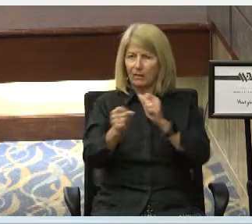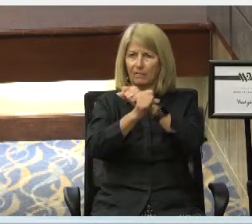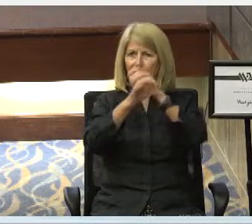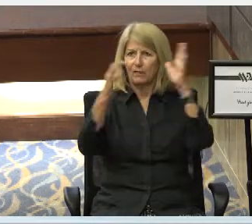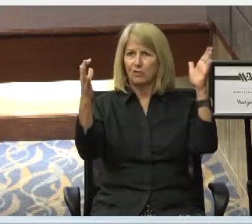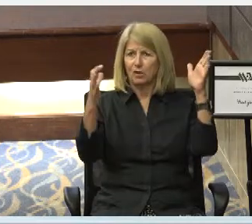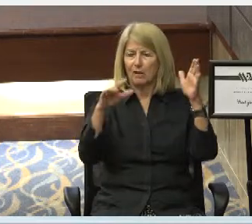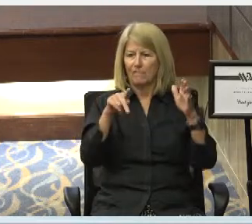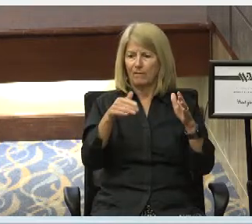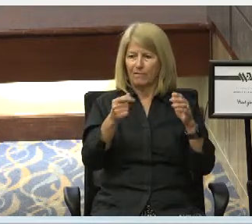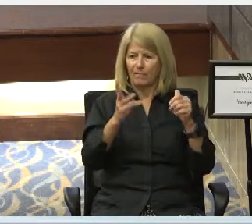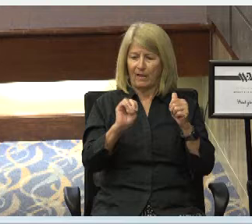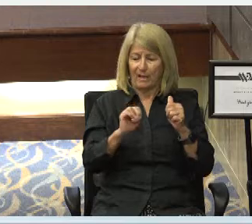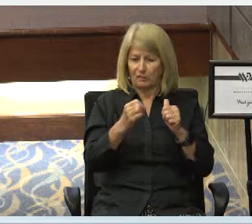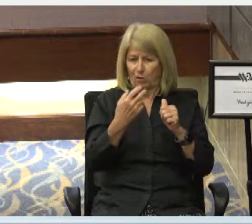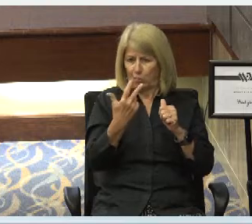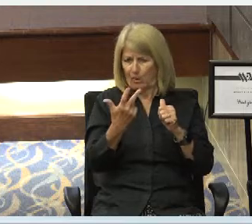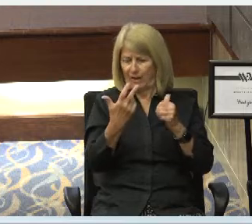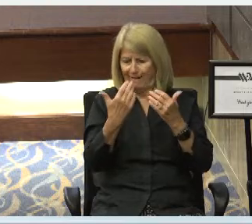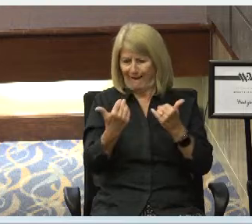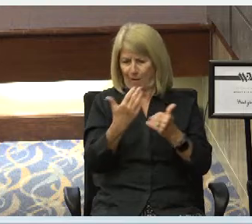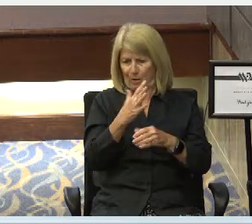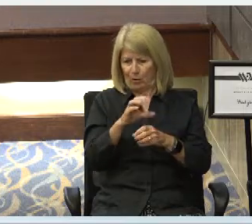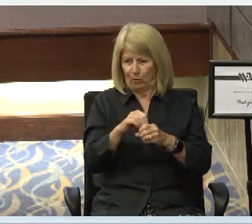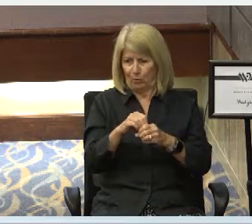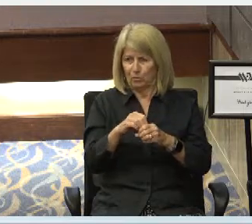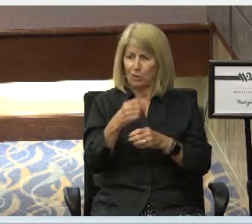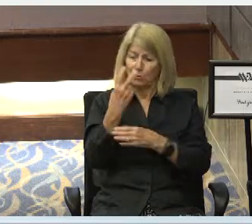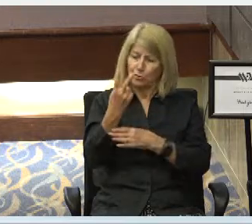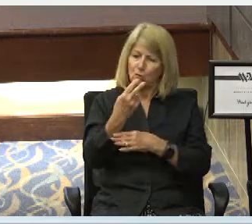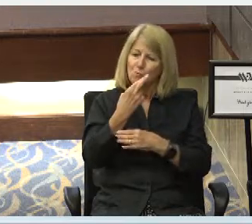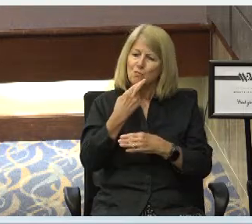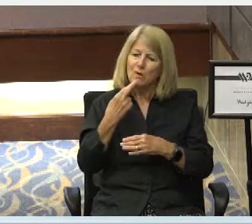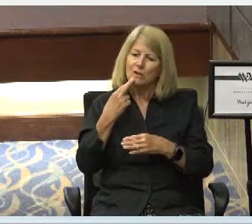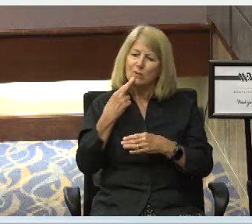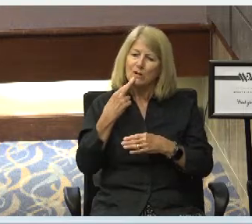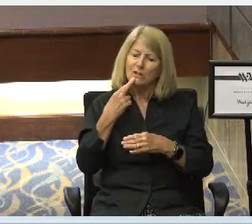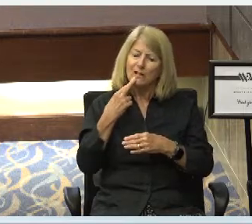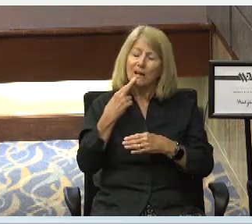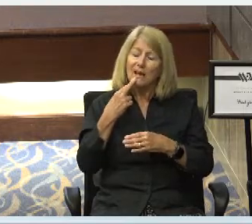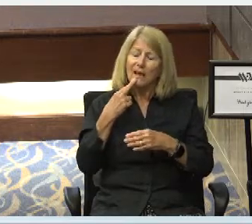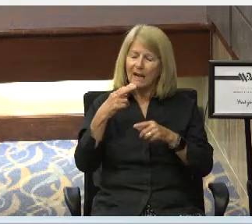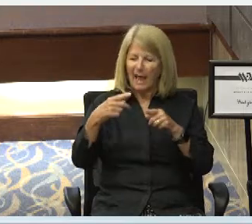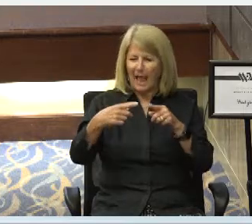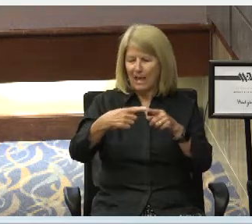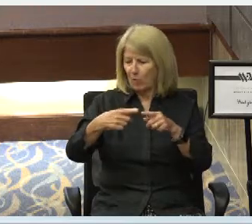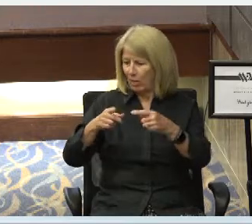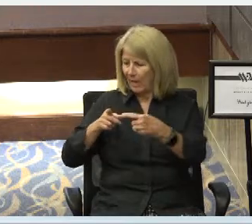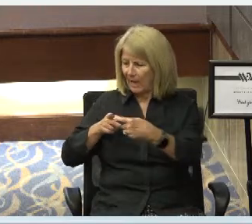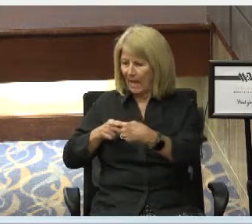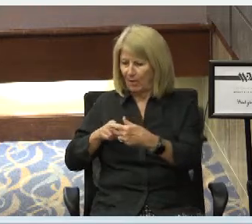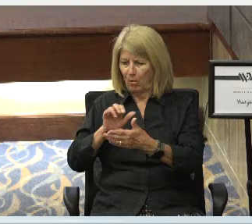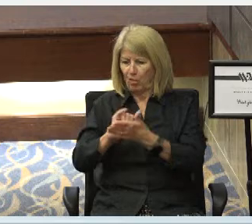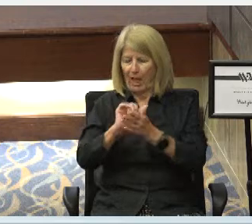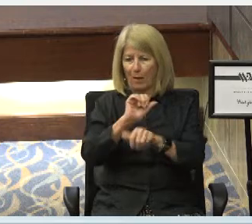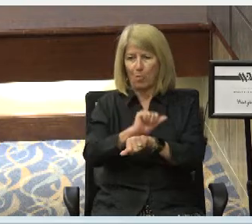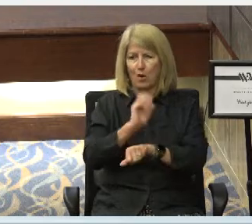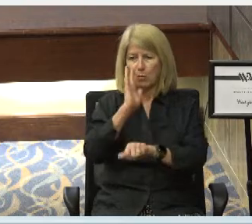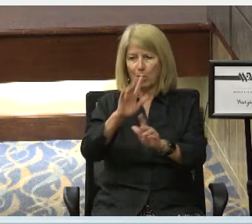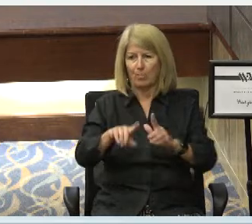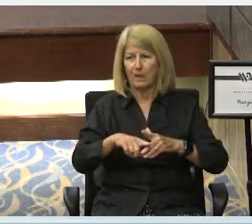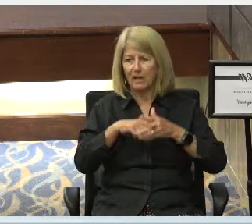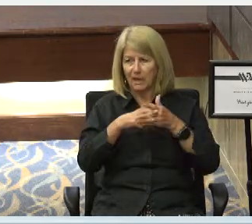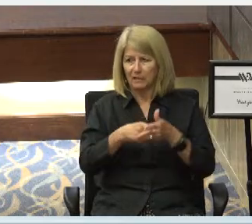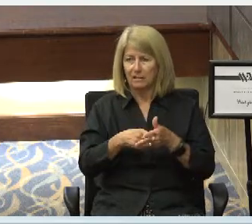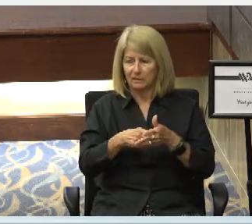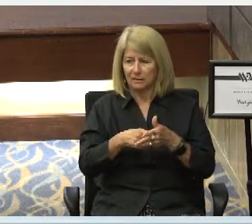has 2 restaurants you see, kind of in an angle here and an angle here. That work would begin, again, we've